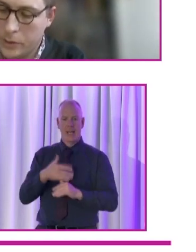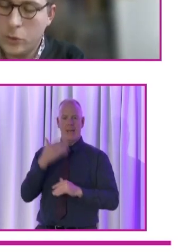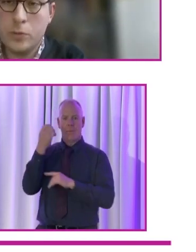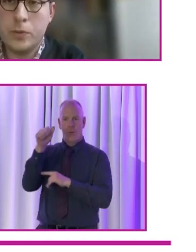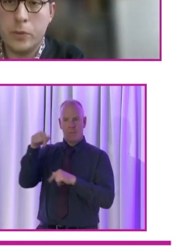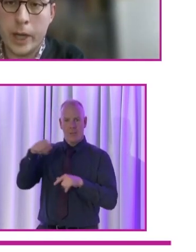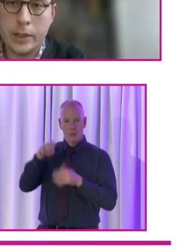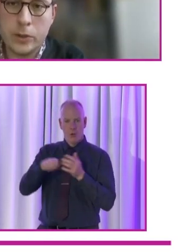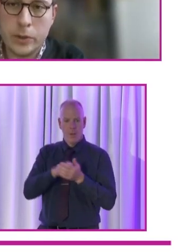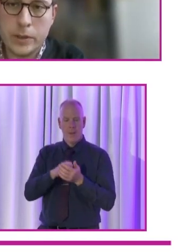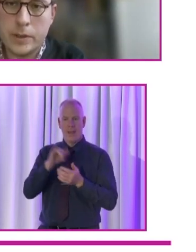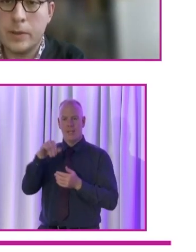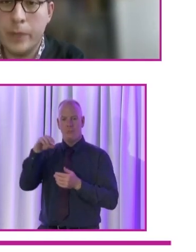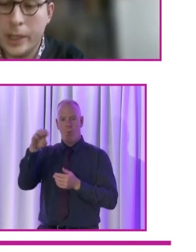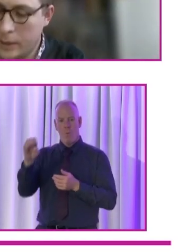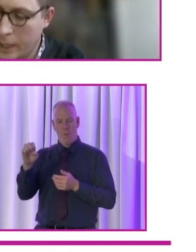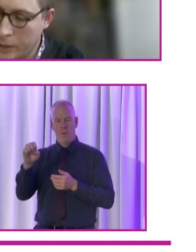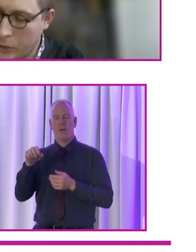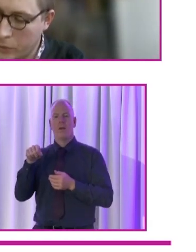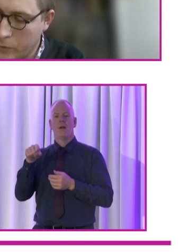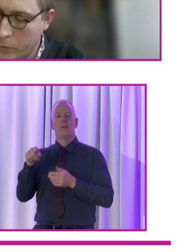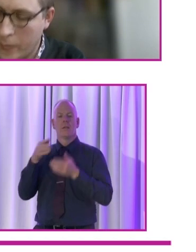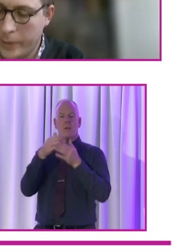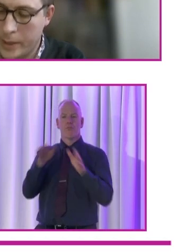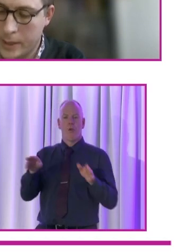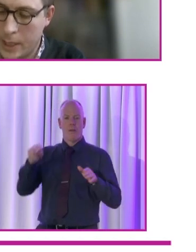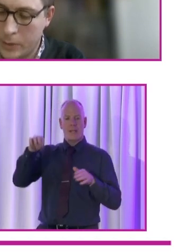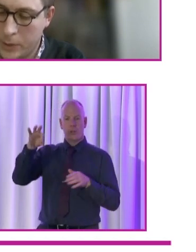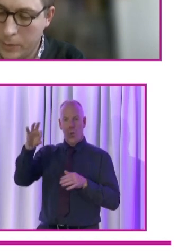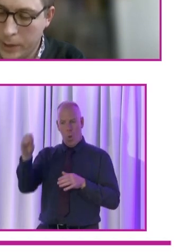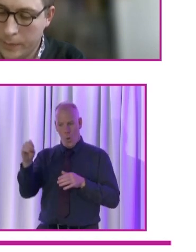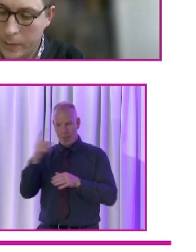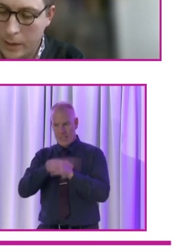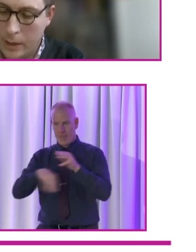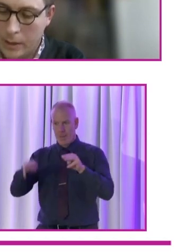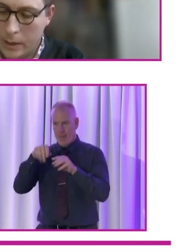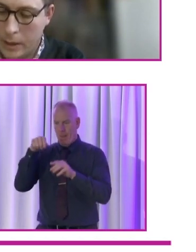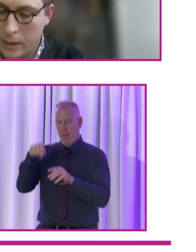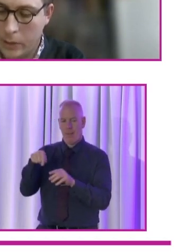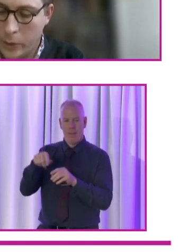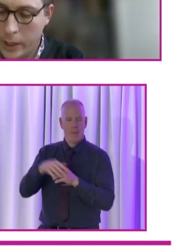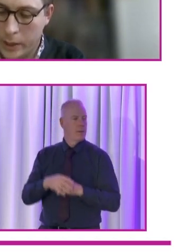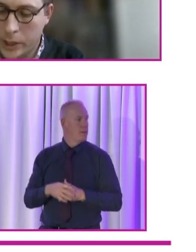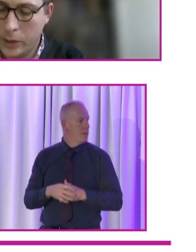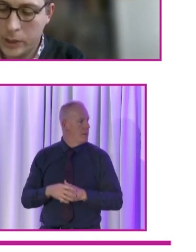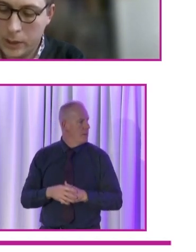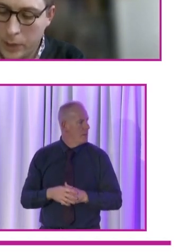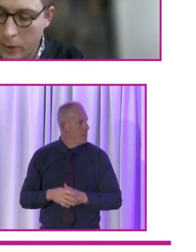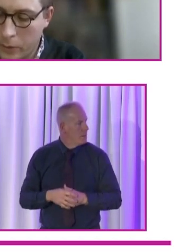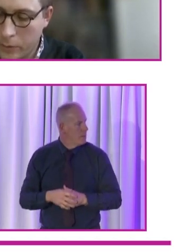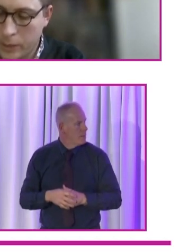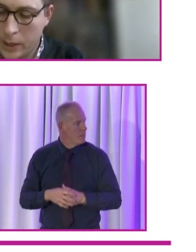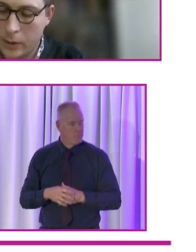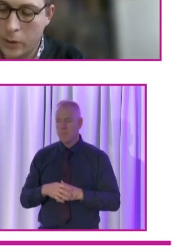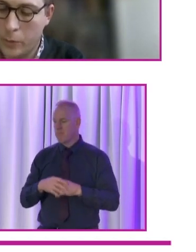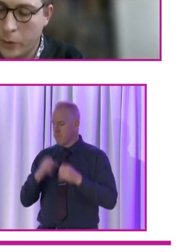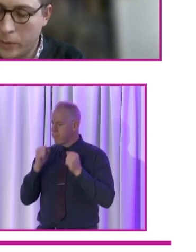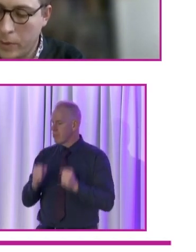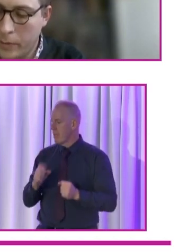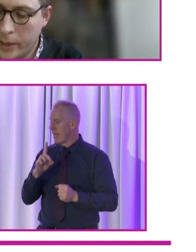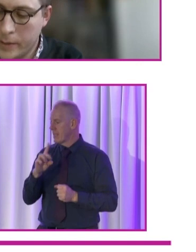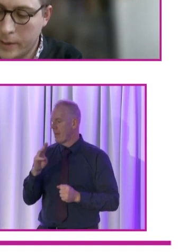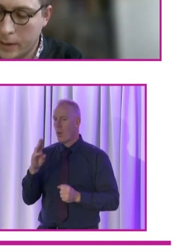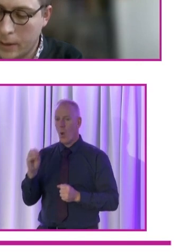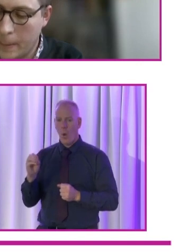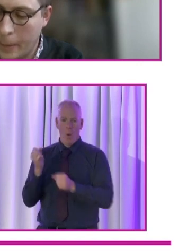INIA is a Europe-wide cross-disability NGO run by disabled people. We are a genuine DPO, meaning all our